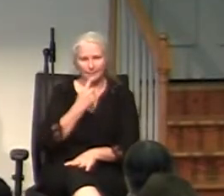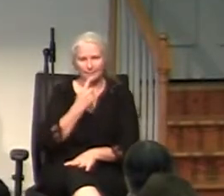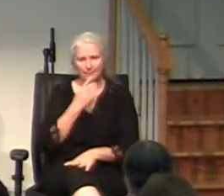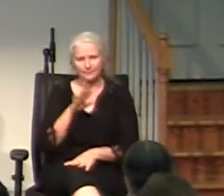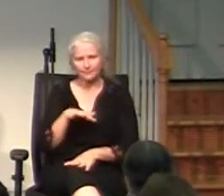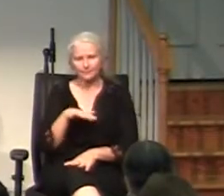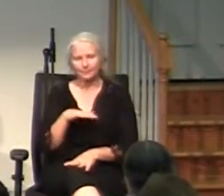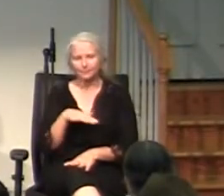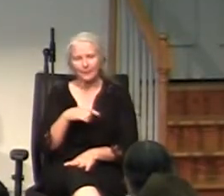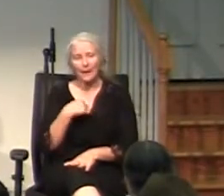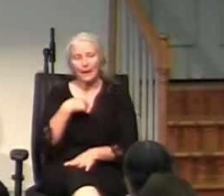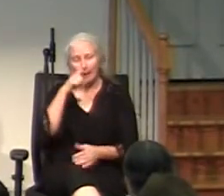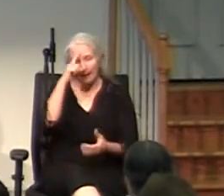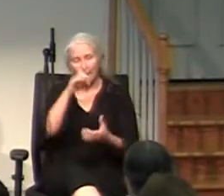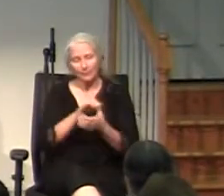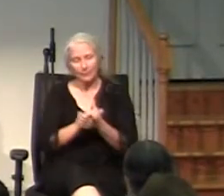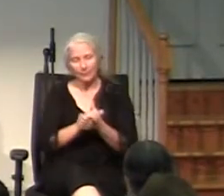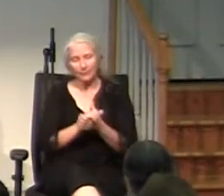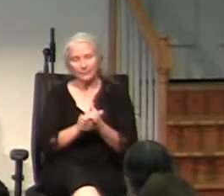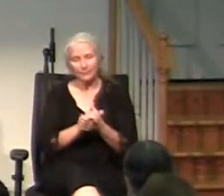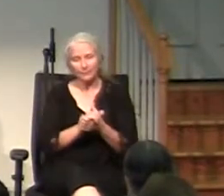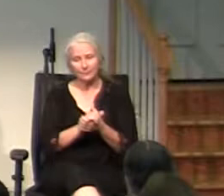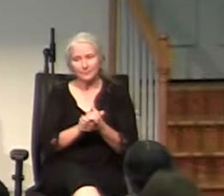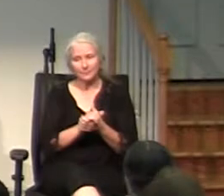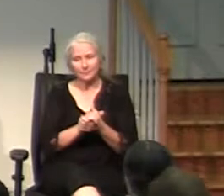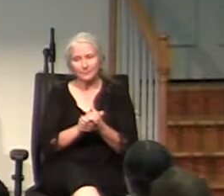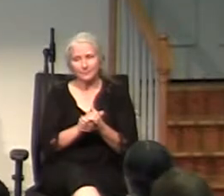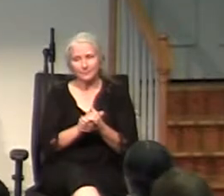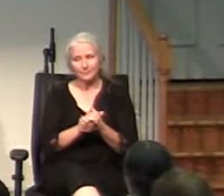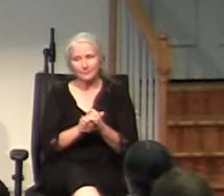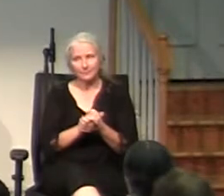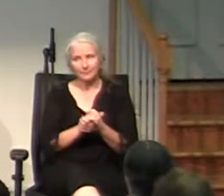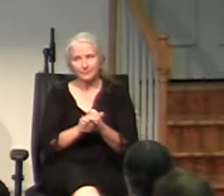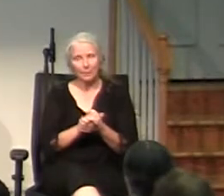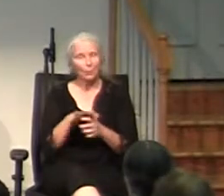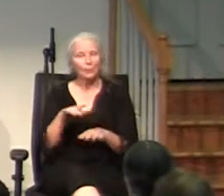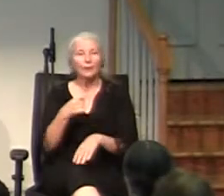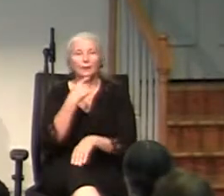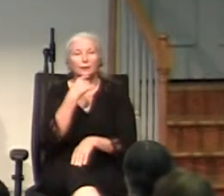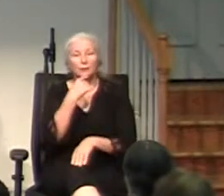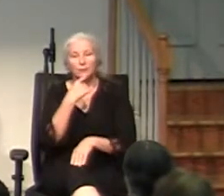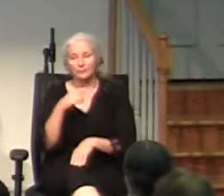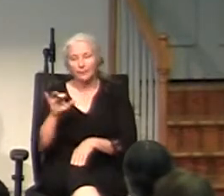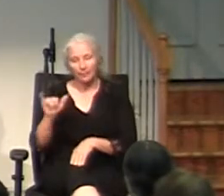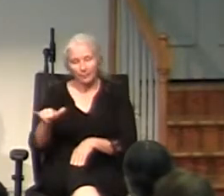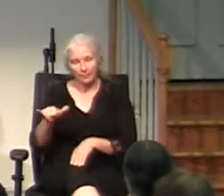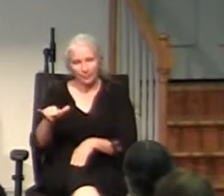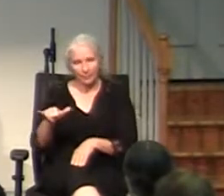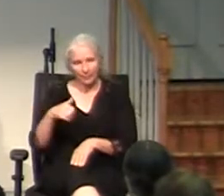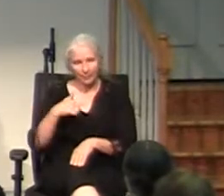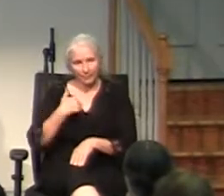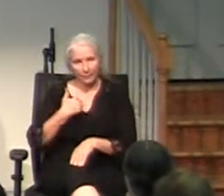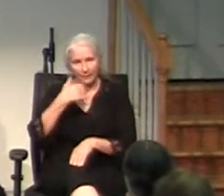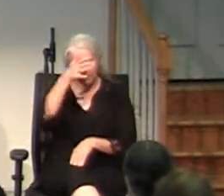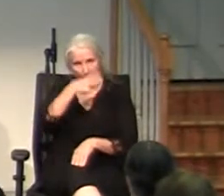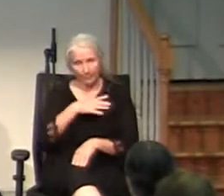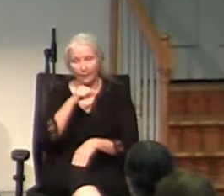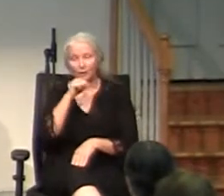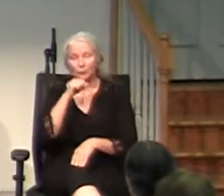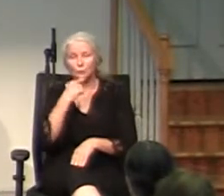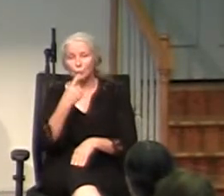he said, I believe that that man is correct. But his girlfriend, and now remember, these were all three